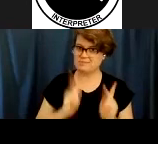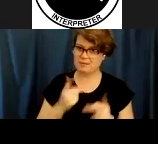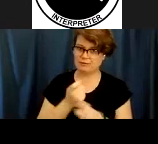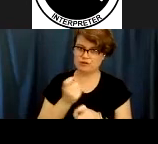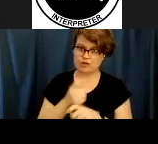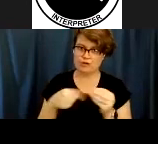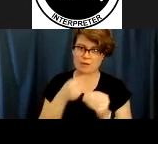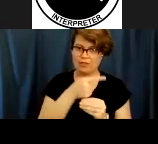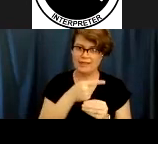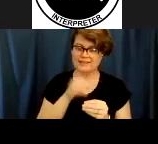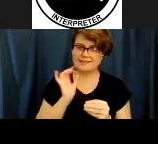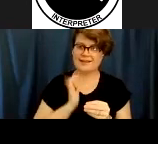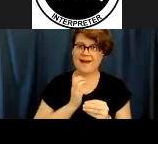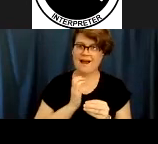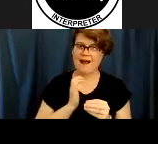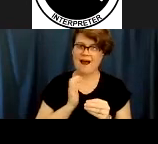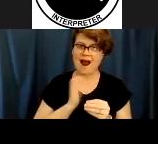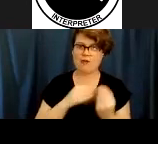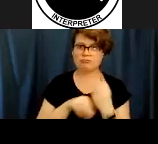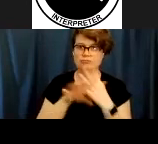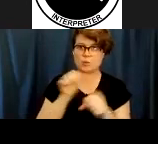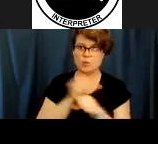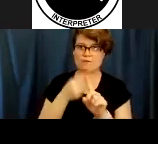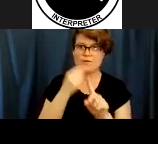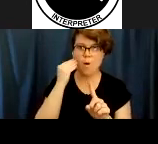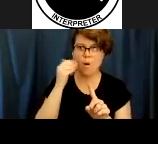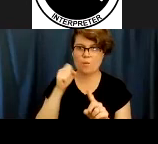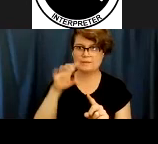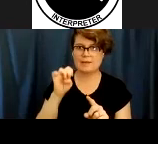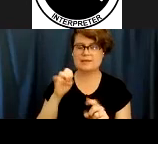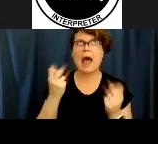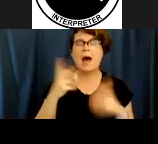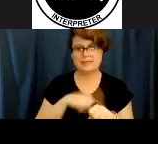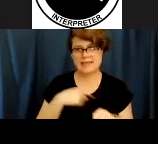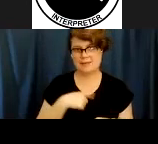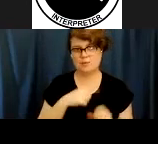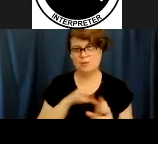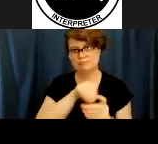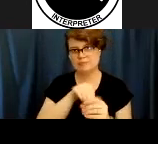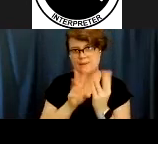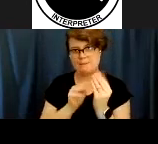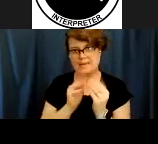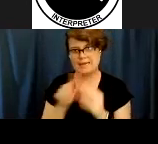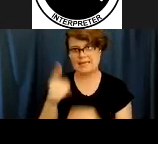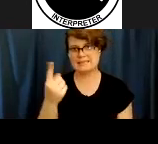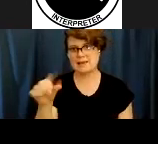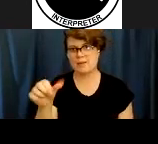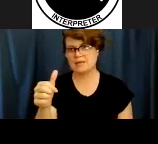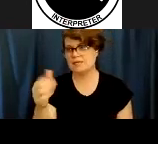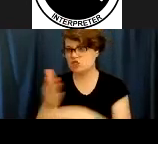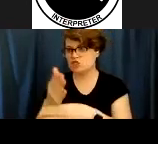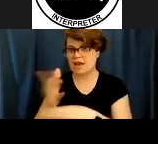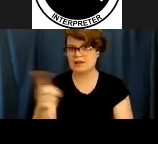the catchphrase of this virtual work from home space, right? How many times have you been in a meeting yourself where the person is sharing and,